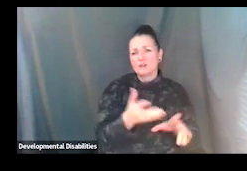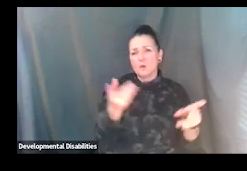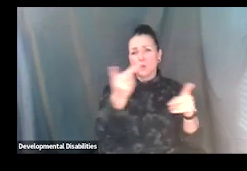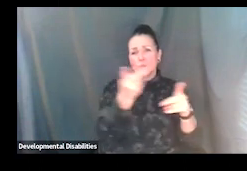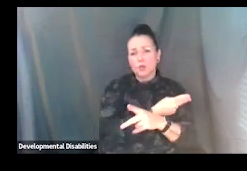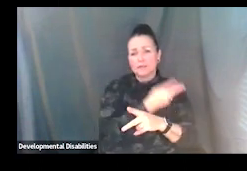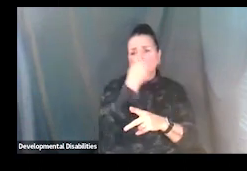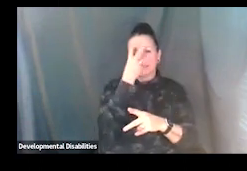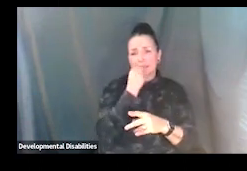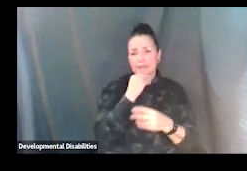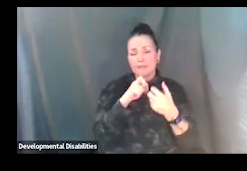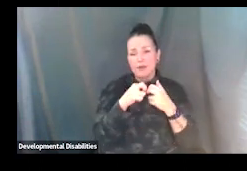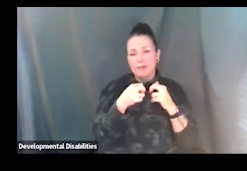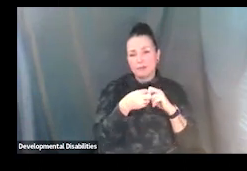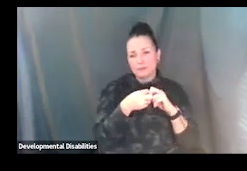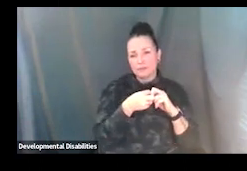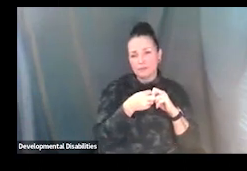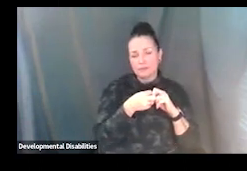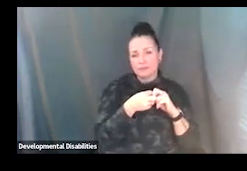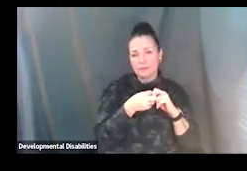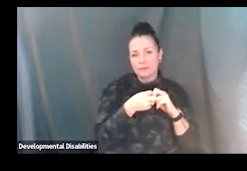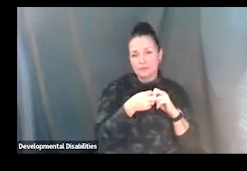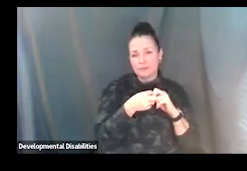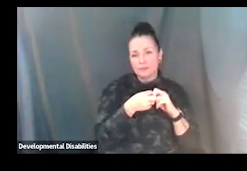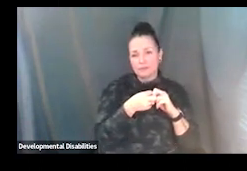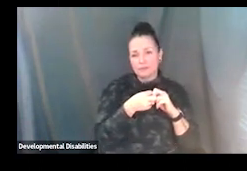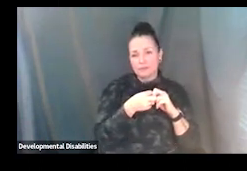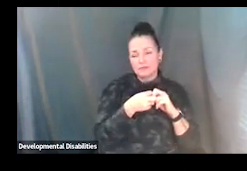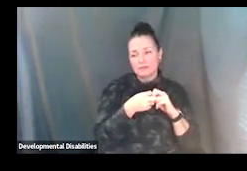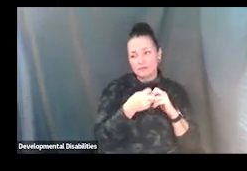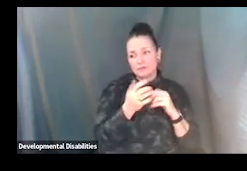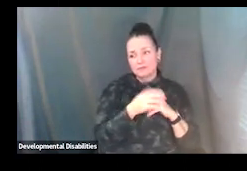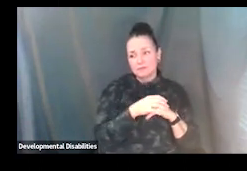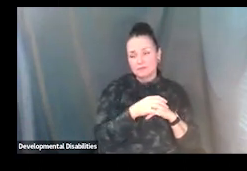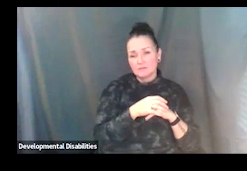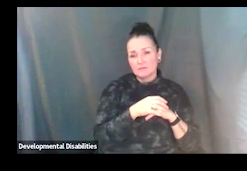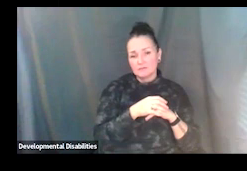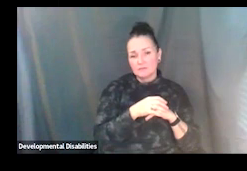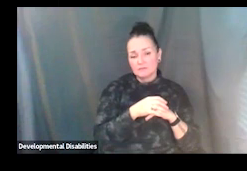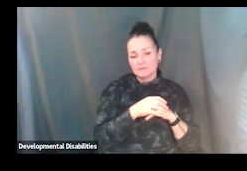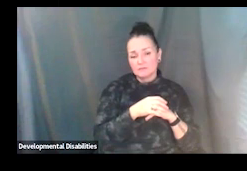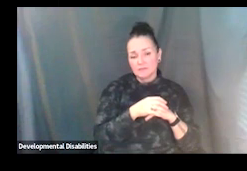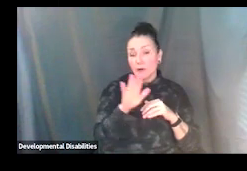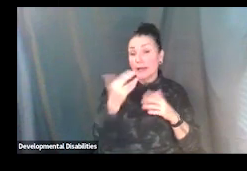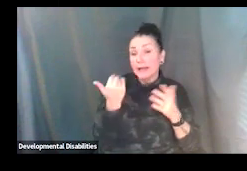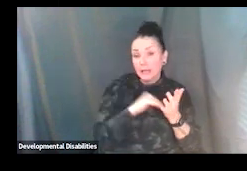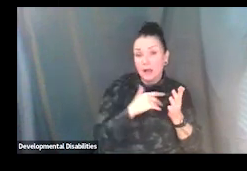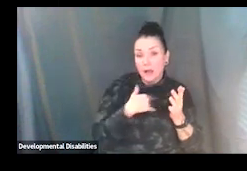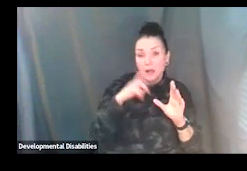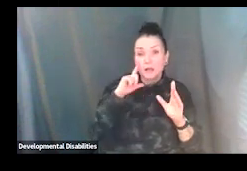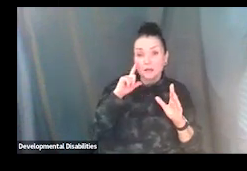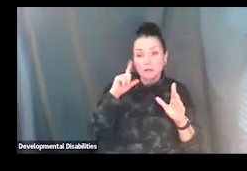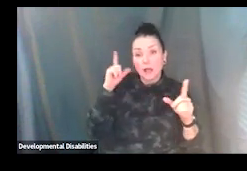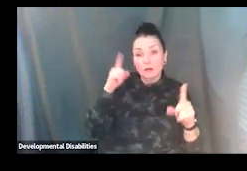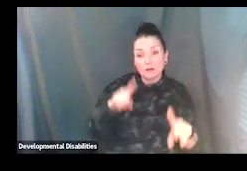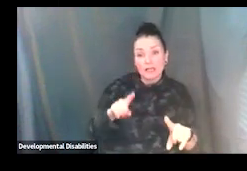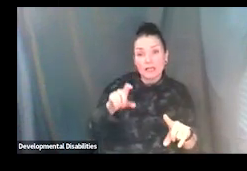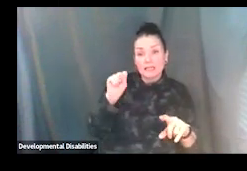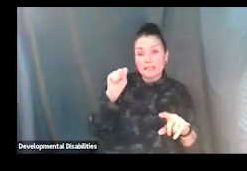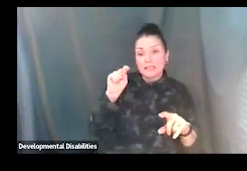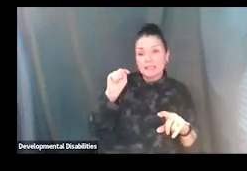that's the thinking. That being said, the stimulants are the most effective for ADHD.